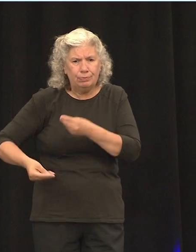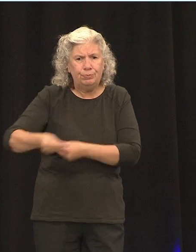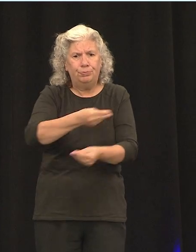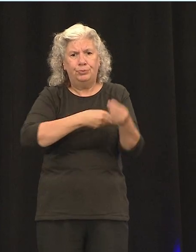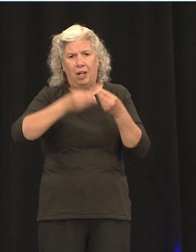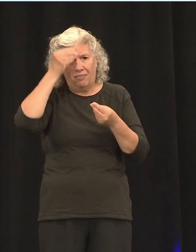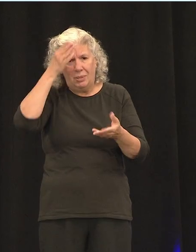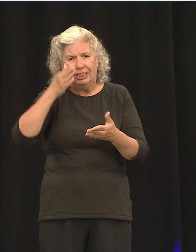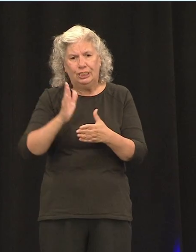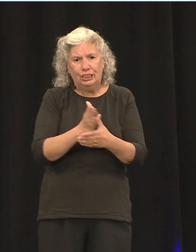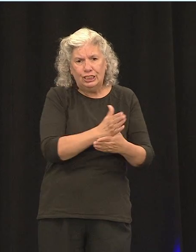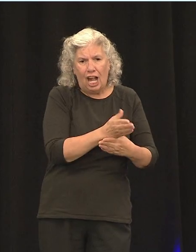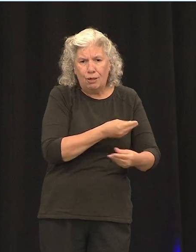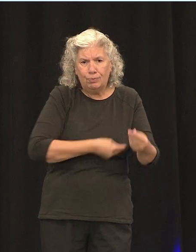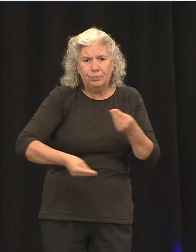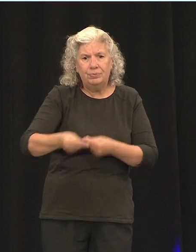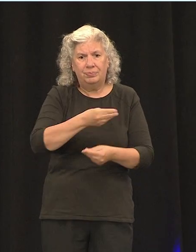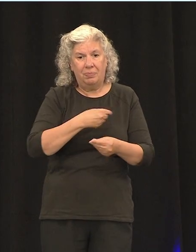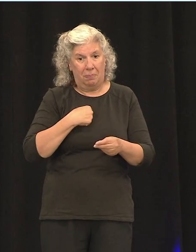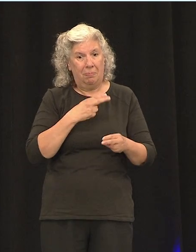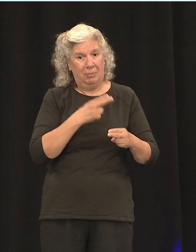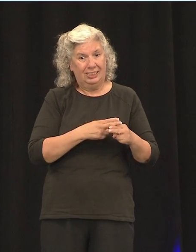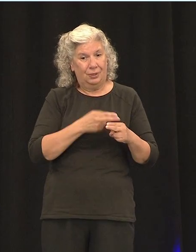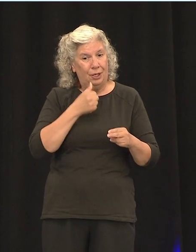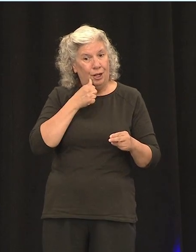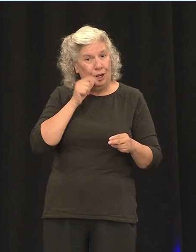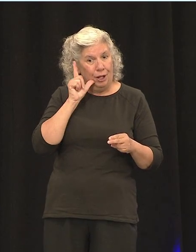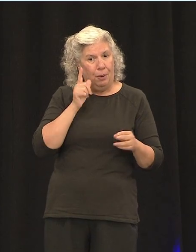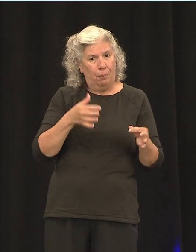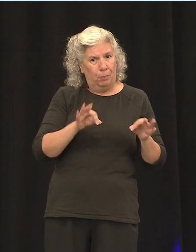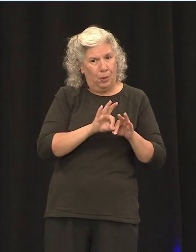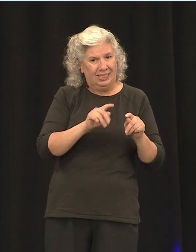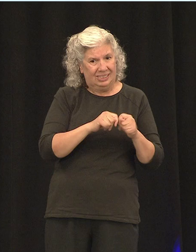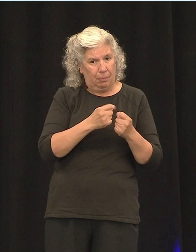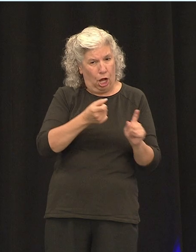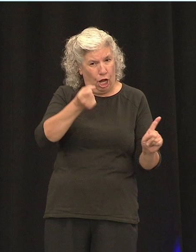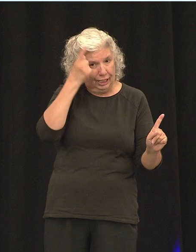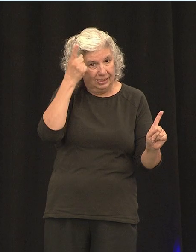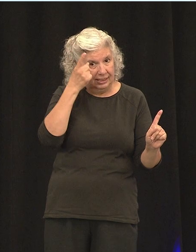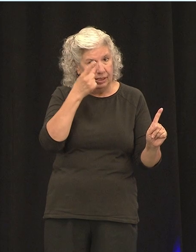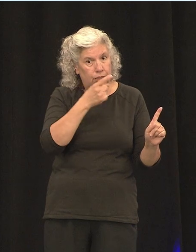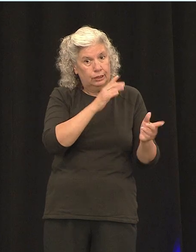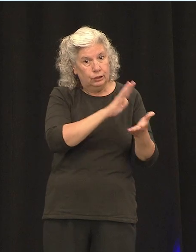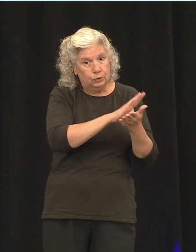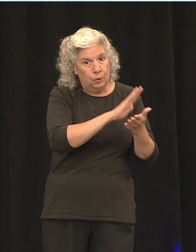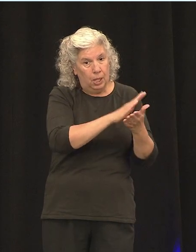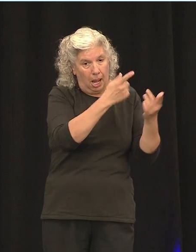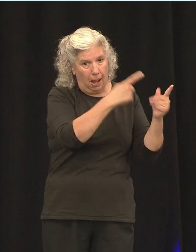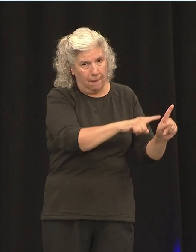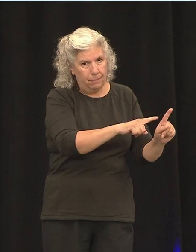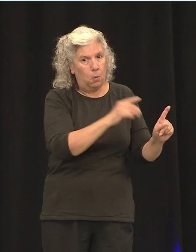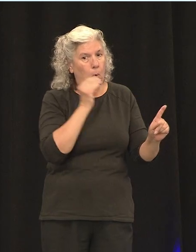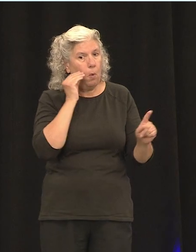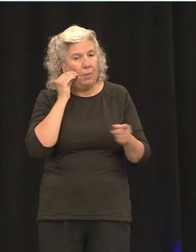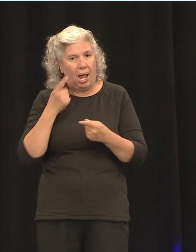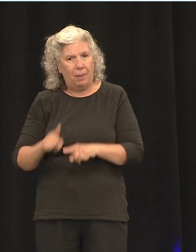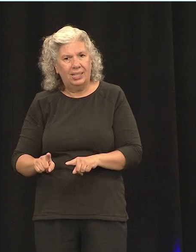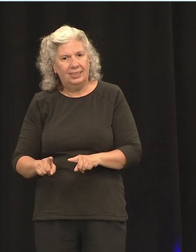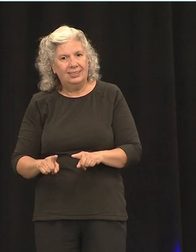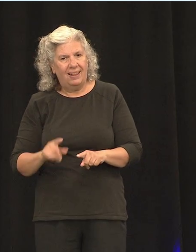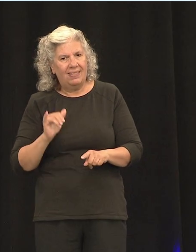have the team understand what's going on both at home and at school. And so that takes really, really good communication.